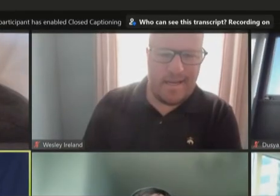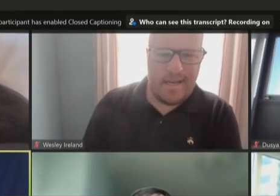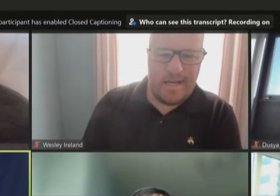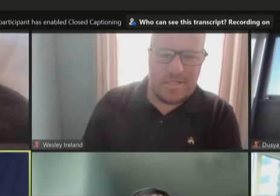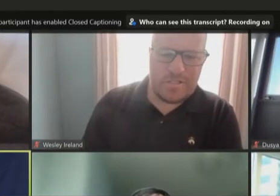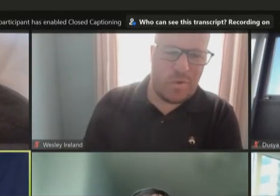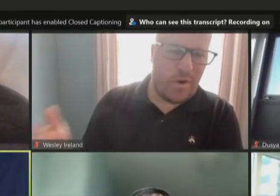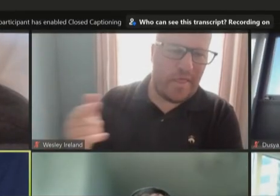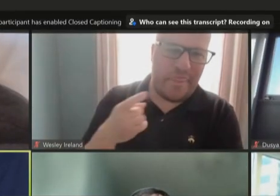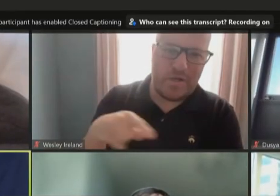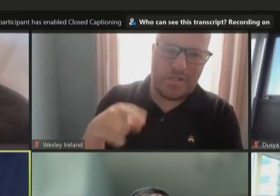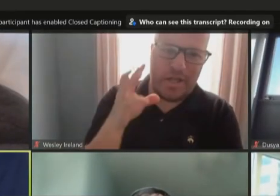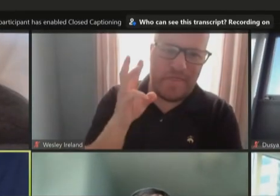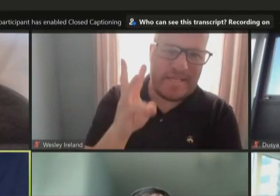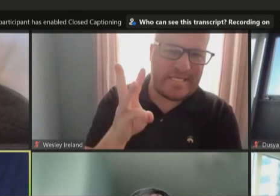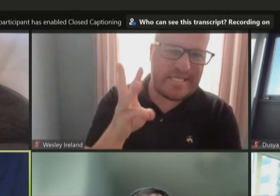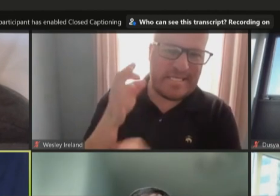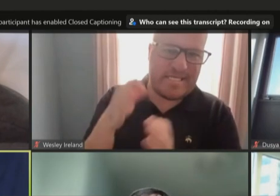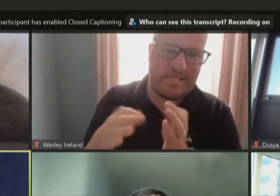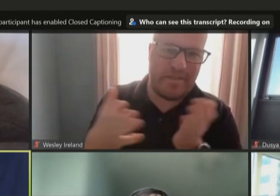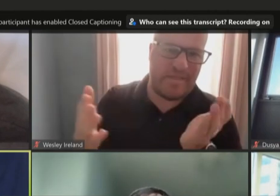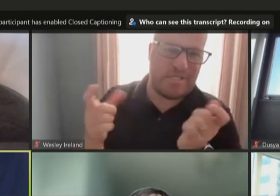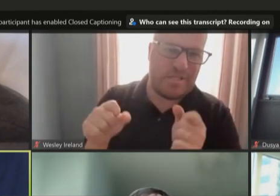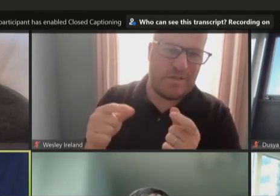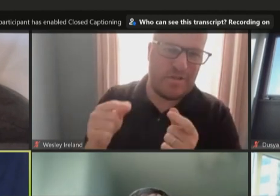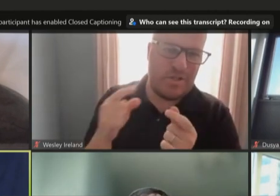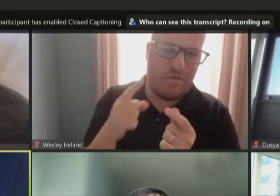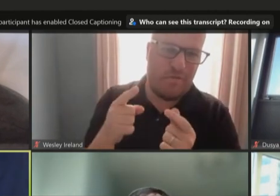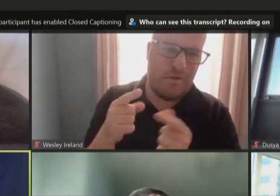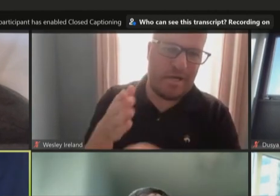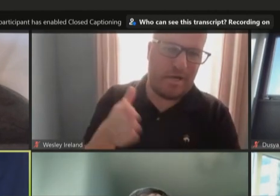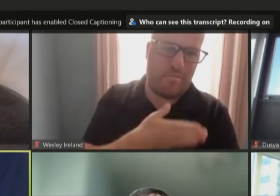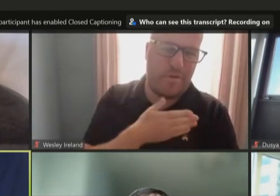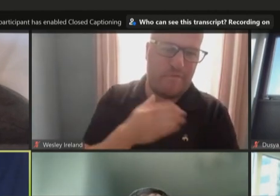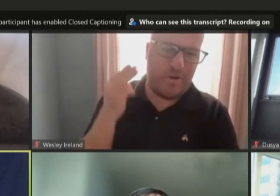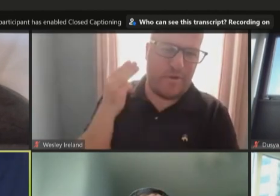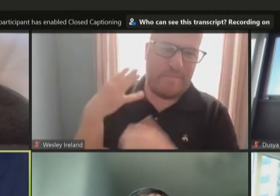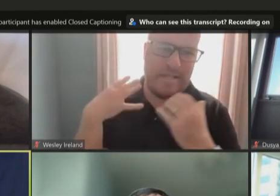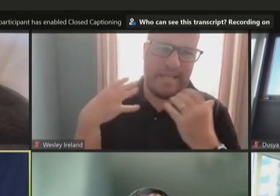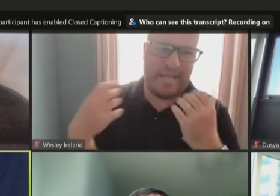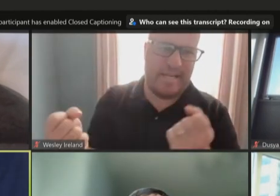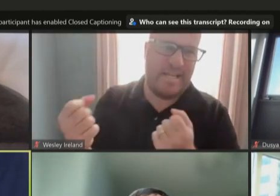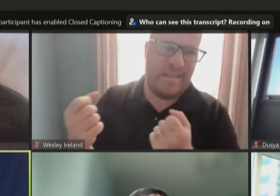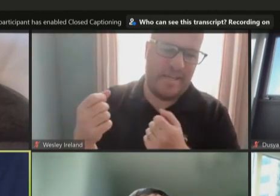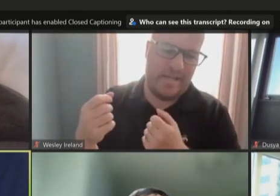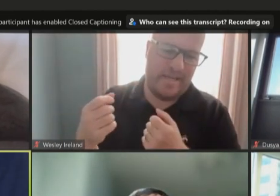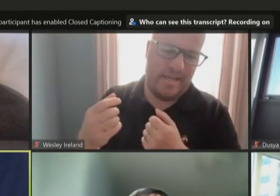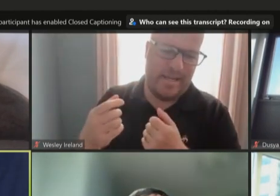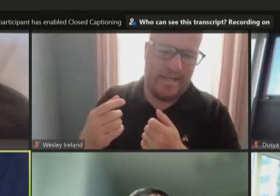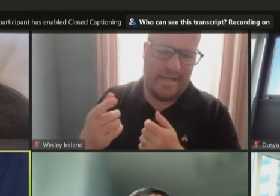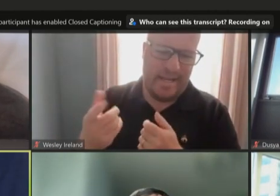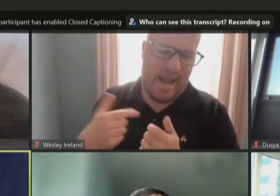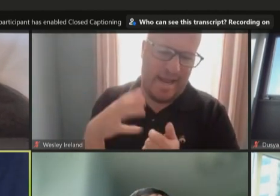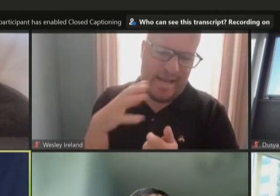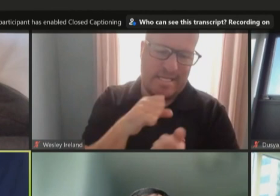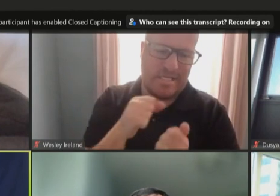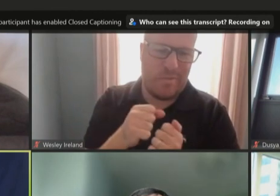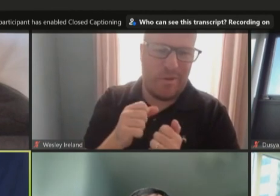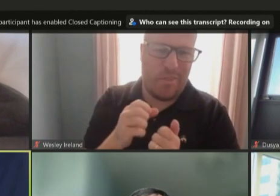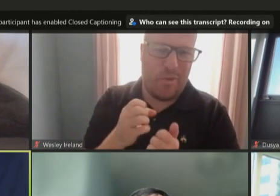play, and E for exhale. And so these are six simple things that we can do that will improve mental